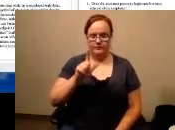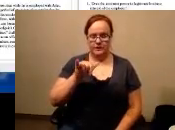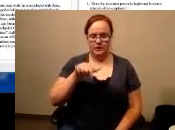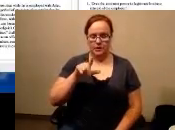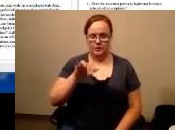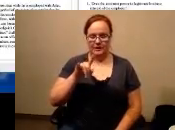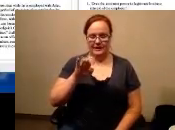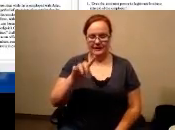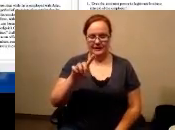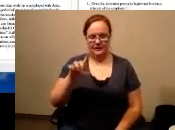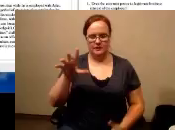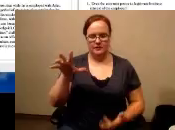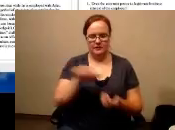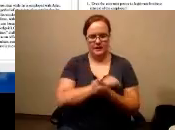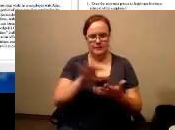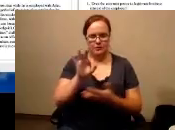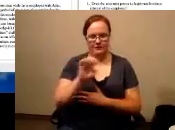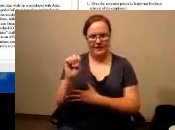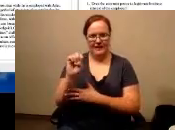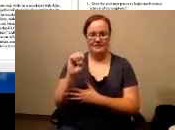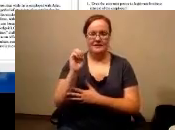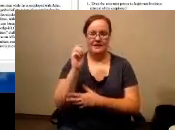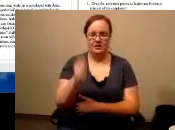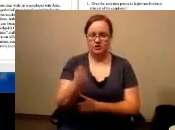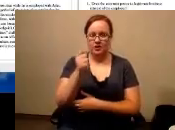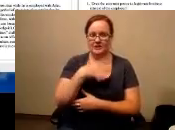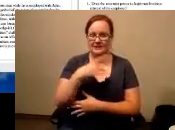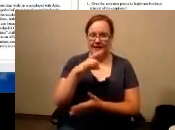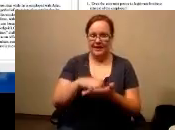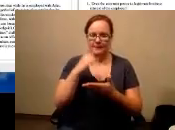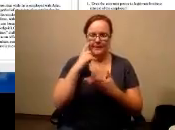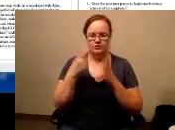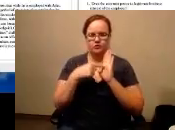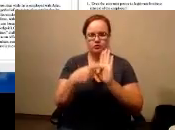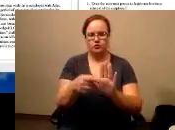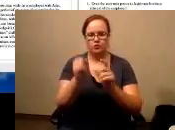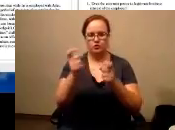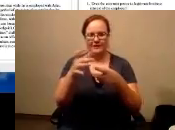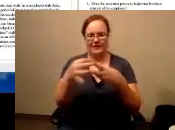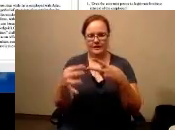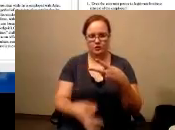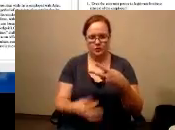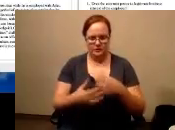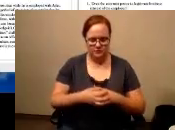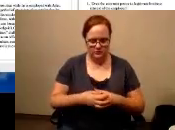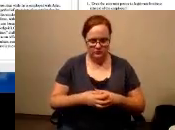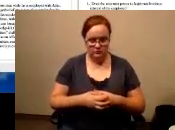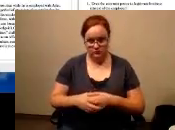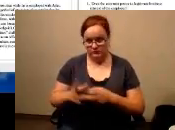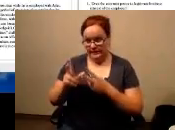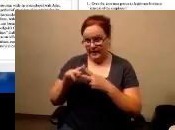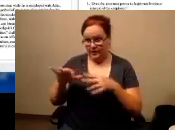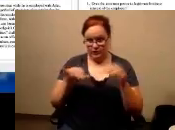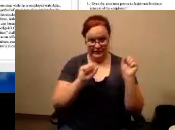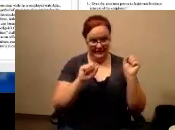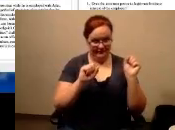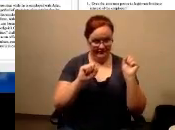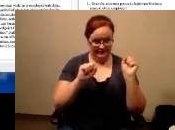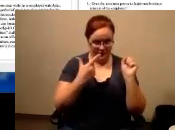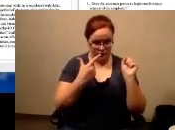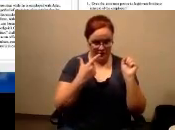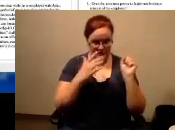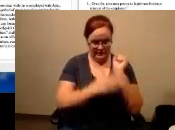the judges like that because it shows that they're giving the person a choice. They can either leave the county,